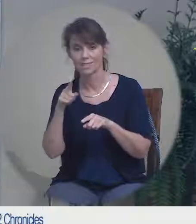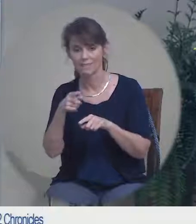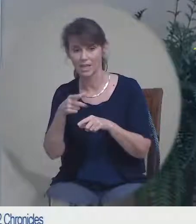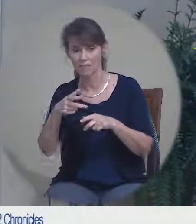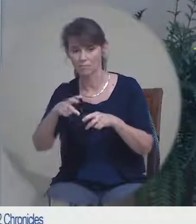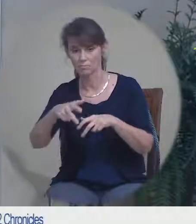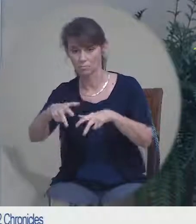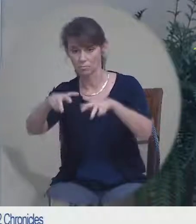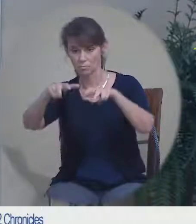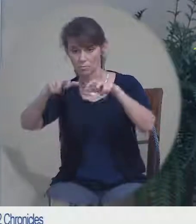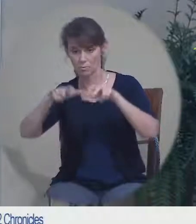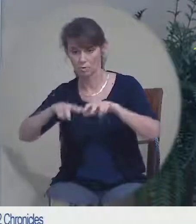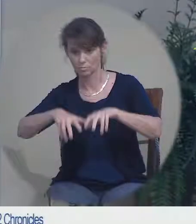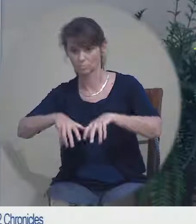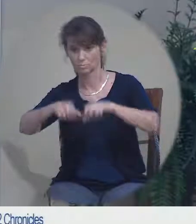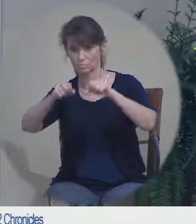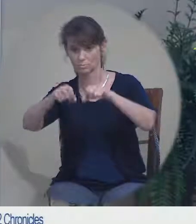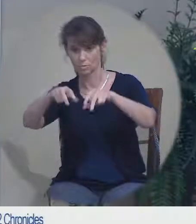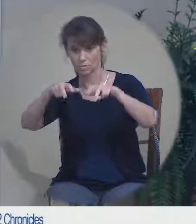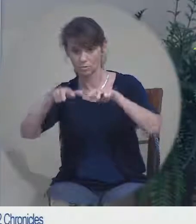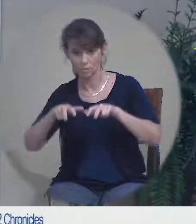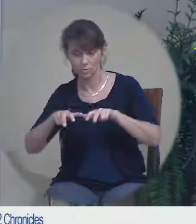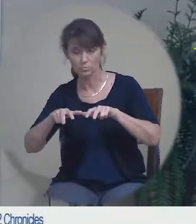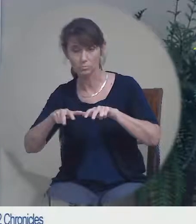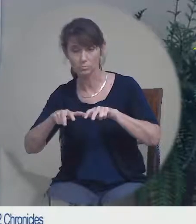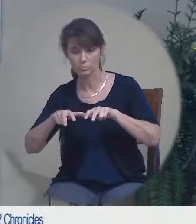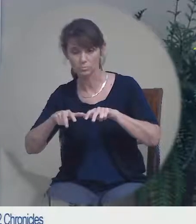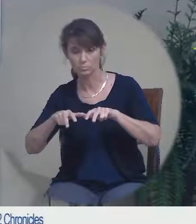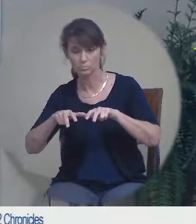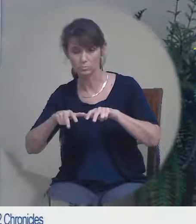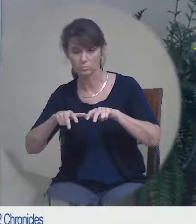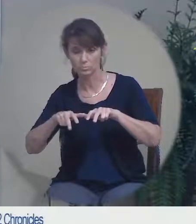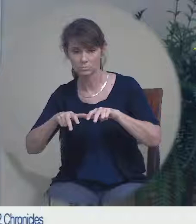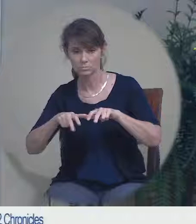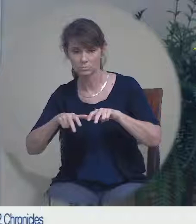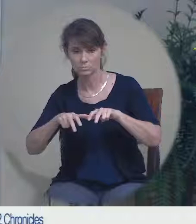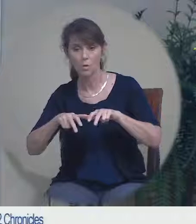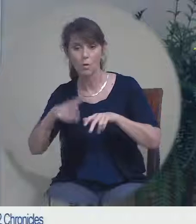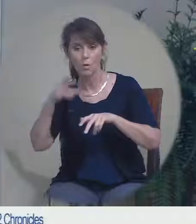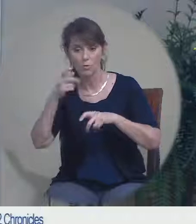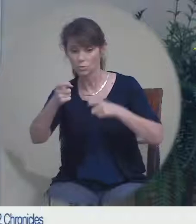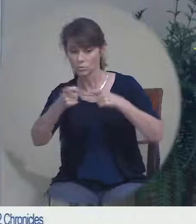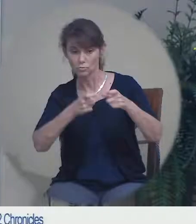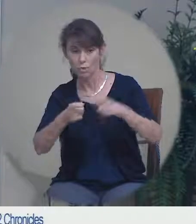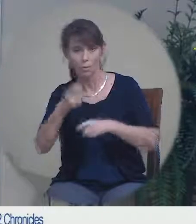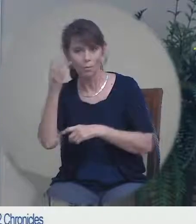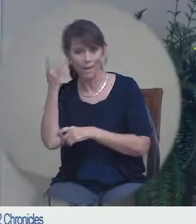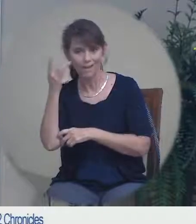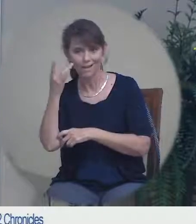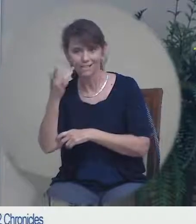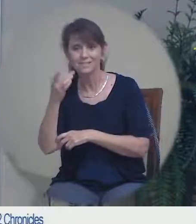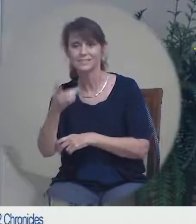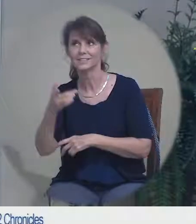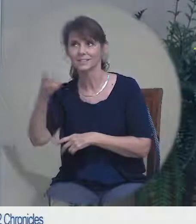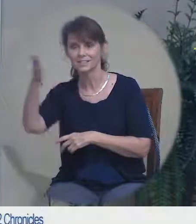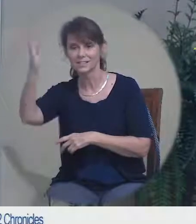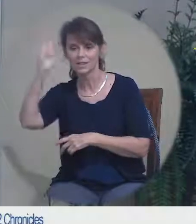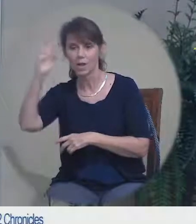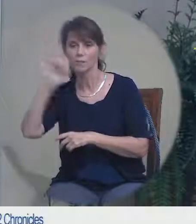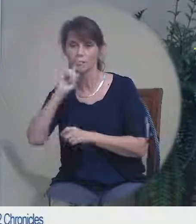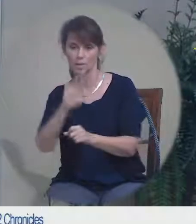throne, they're really in response to God's promise. The fact that they existed at all and ruled at